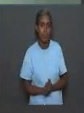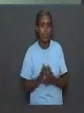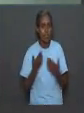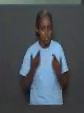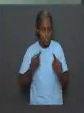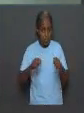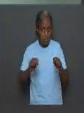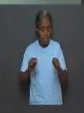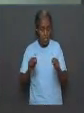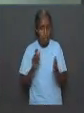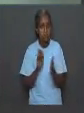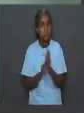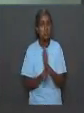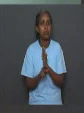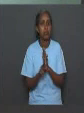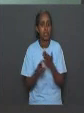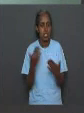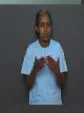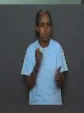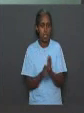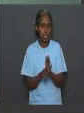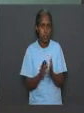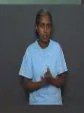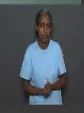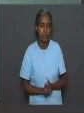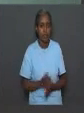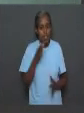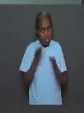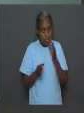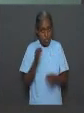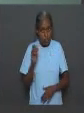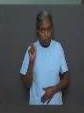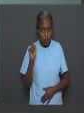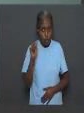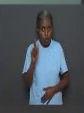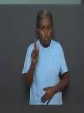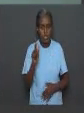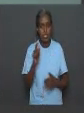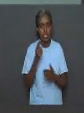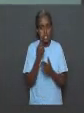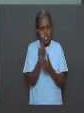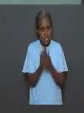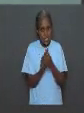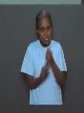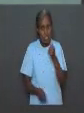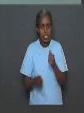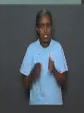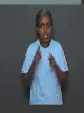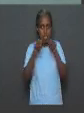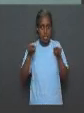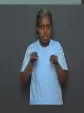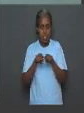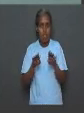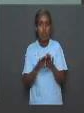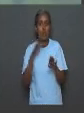try a simple example. If you were to roll a single die, hoping to get